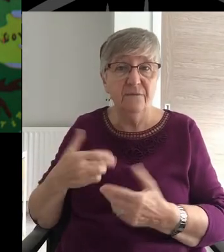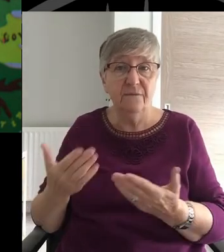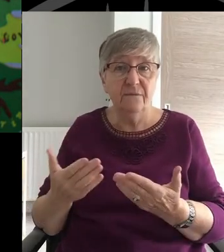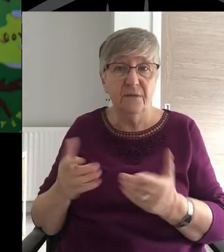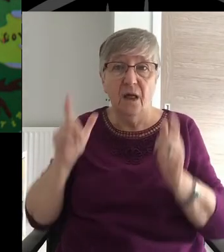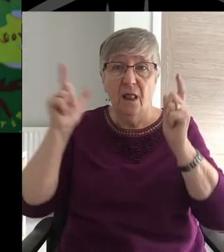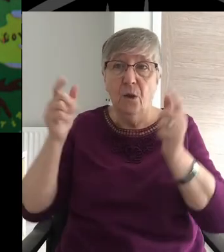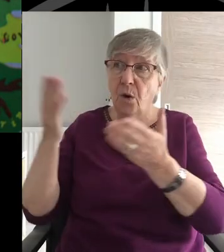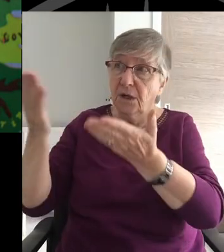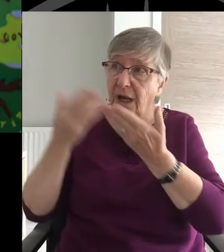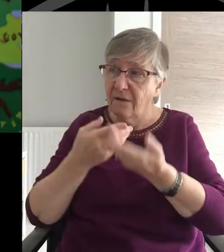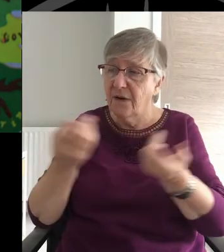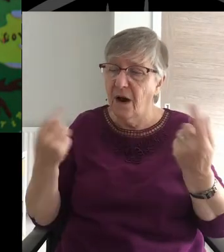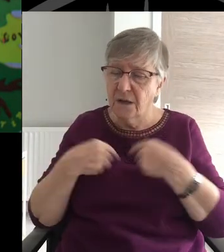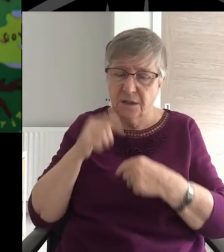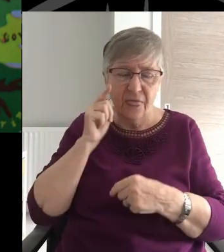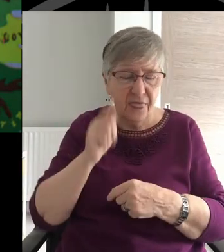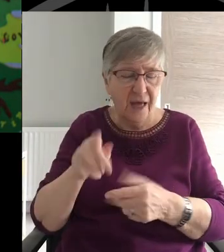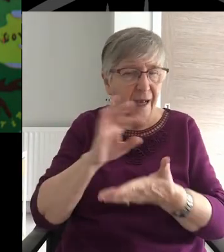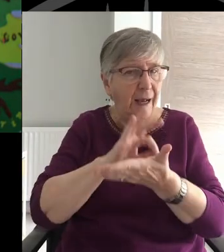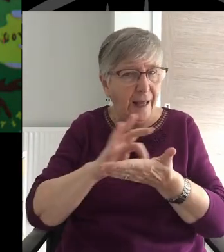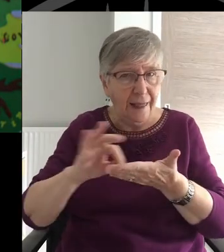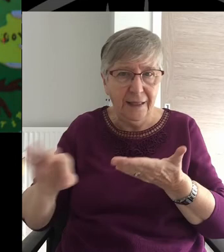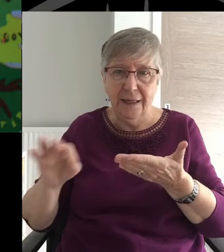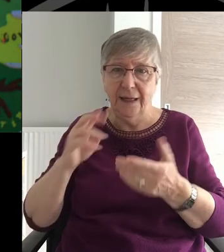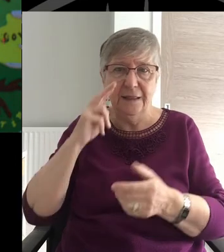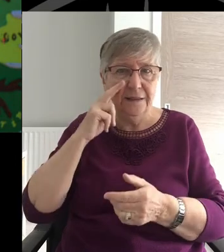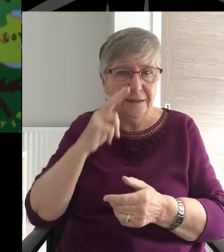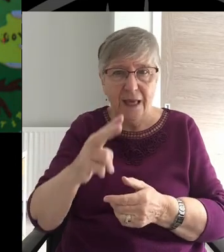Lord, give us that kind of clear-sighted faith